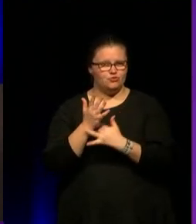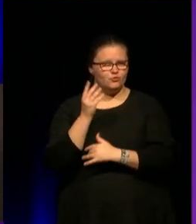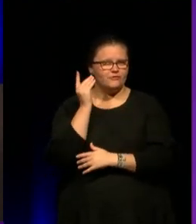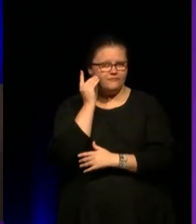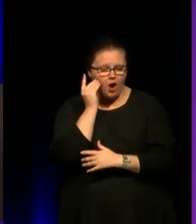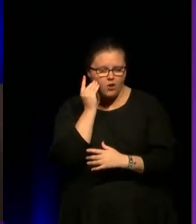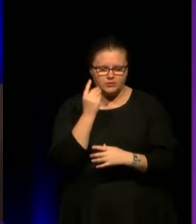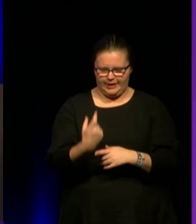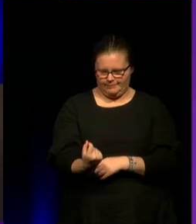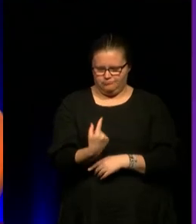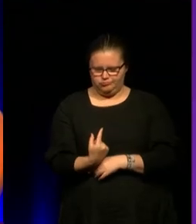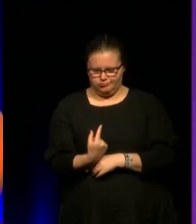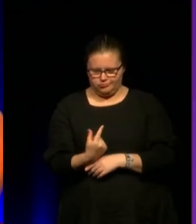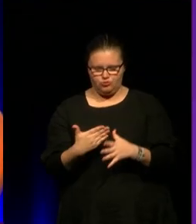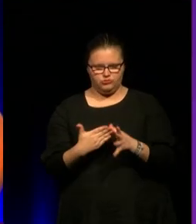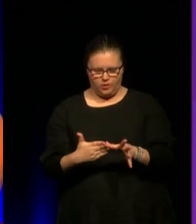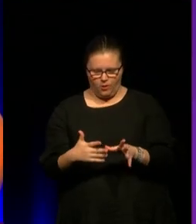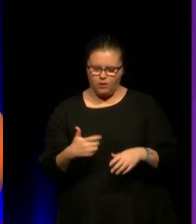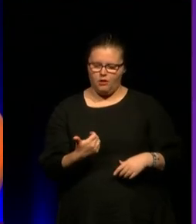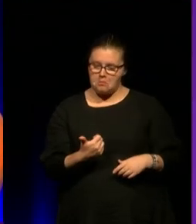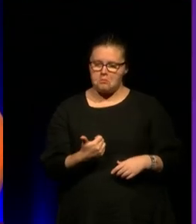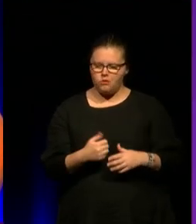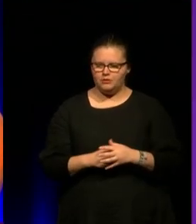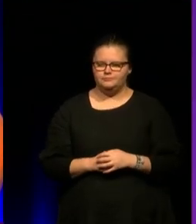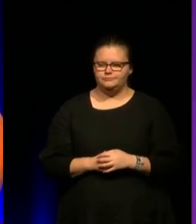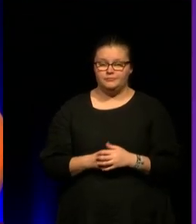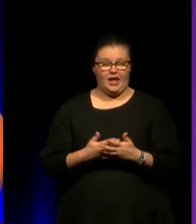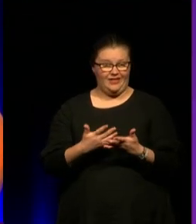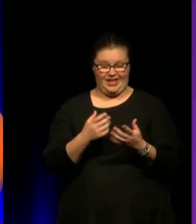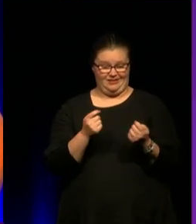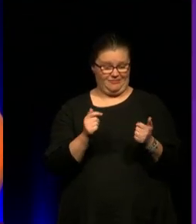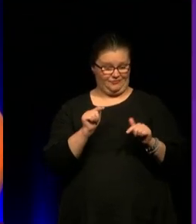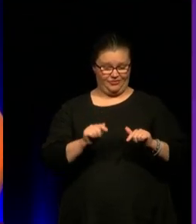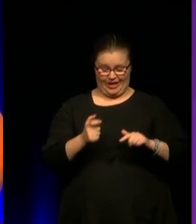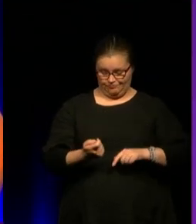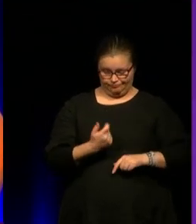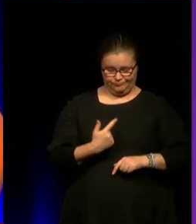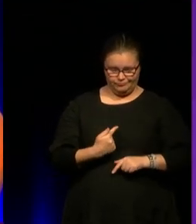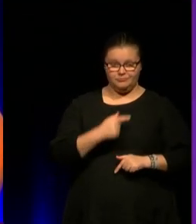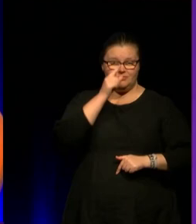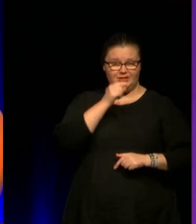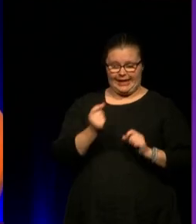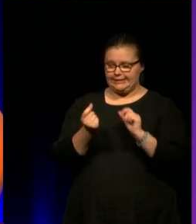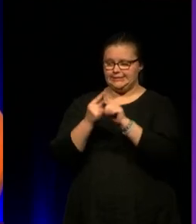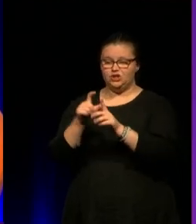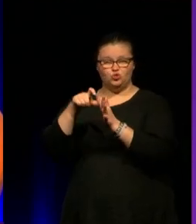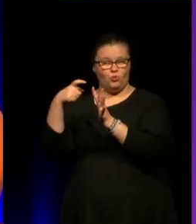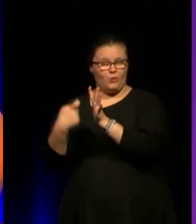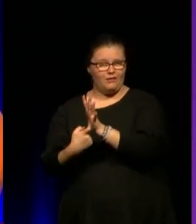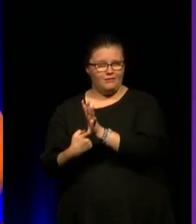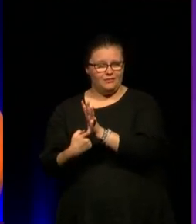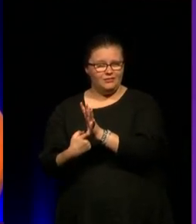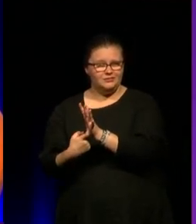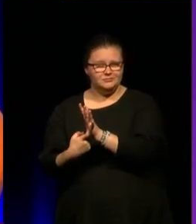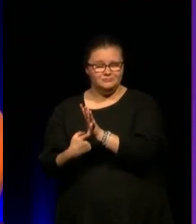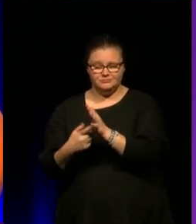and you obtain your result. You can then do with that what you wish. We make it possible for you to send that to your clinician. We're working through